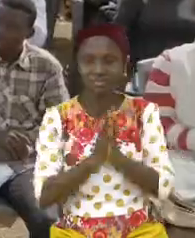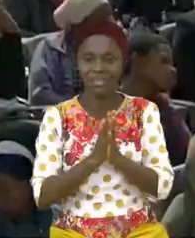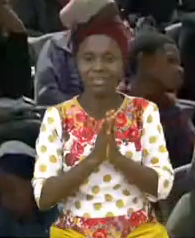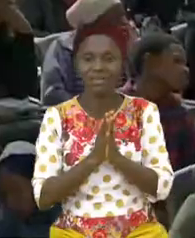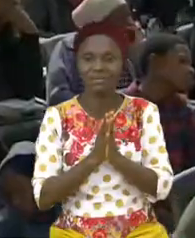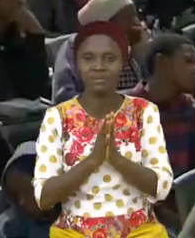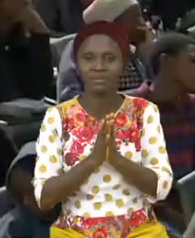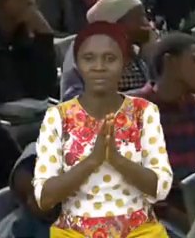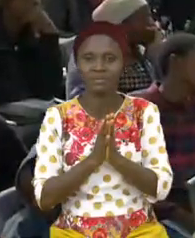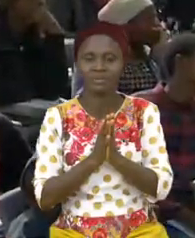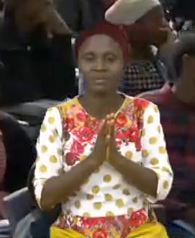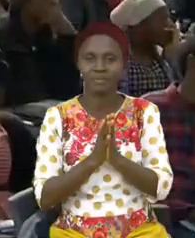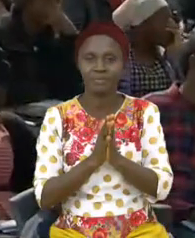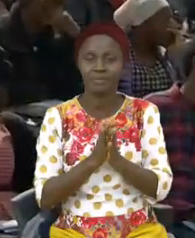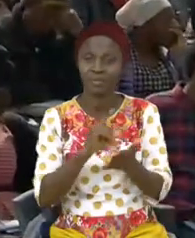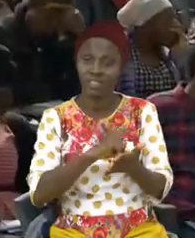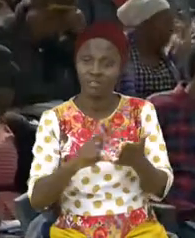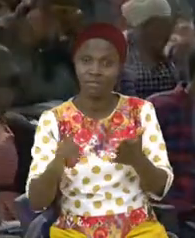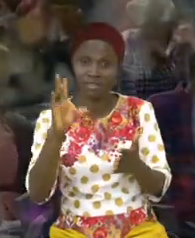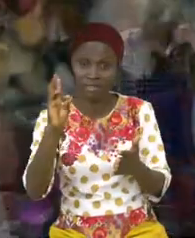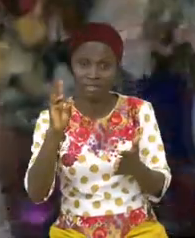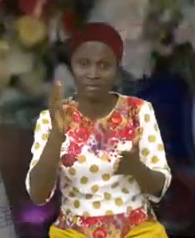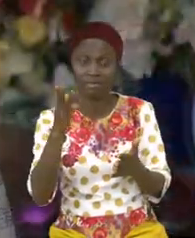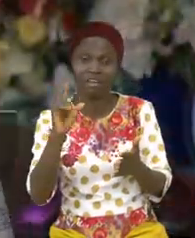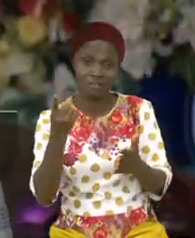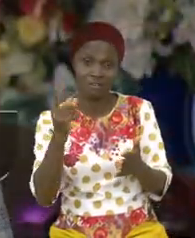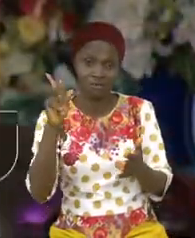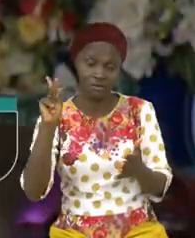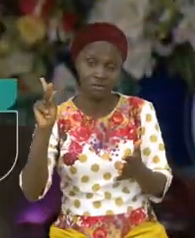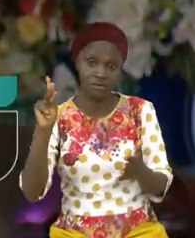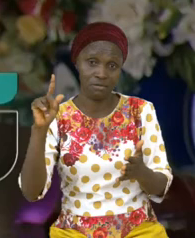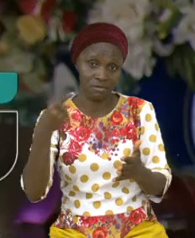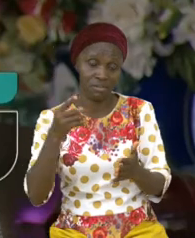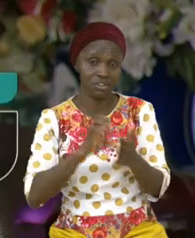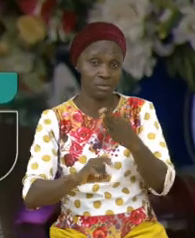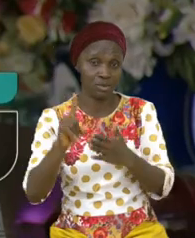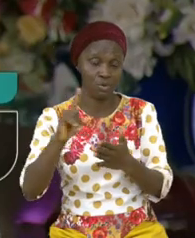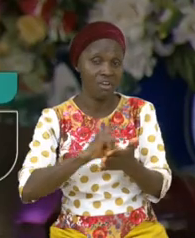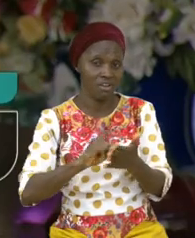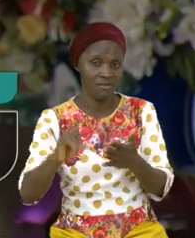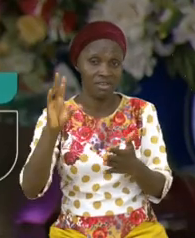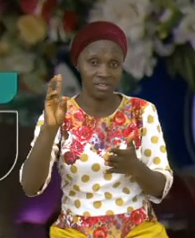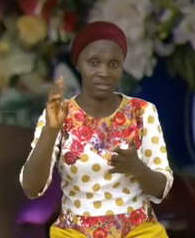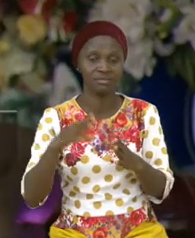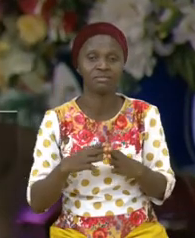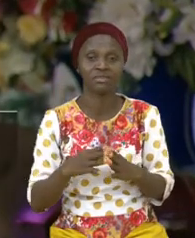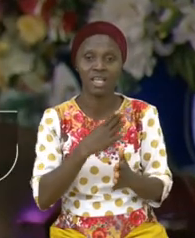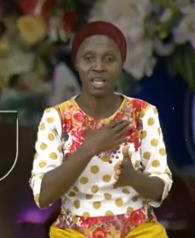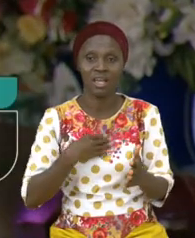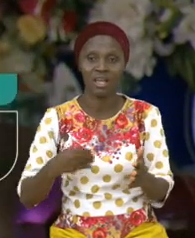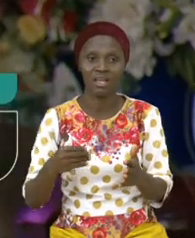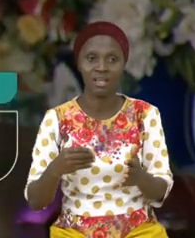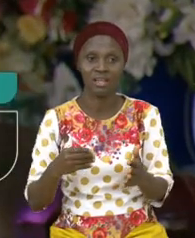Amen. Look at verse 7 there. First Kings chapter 1, verse 7. And he conferred